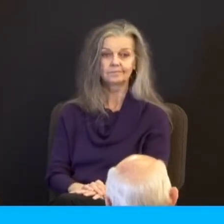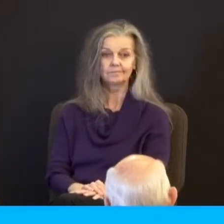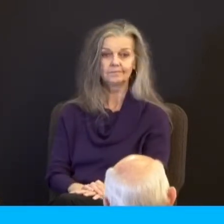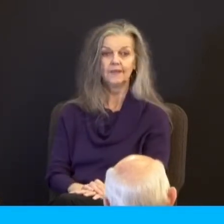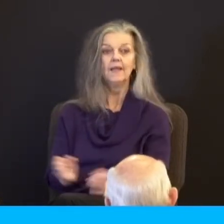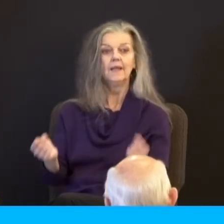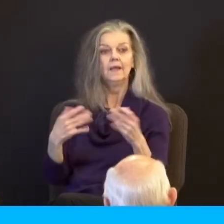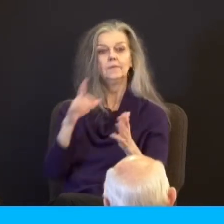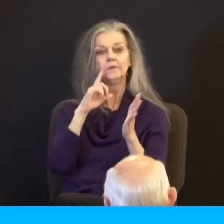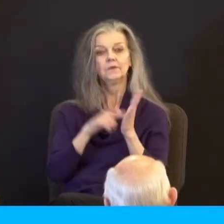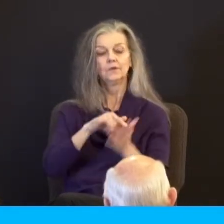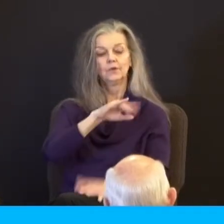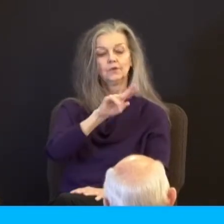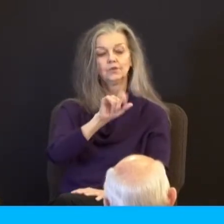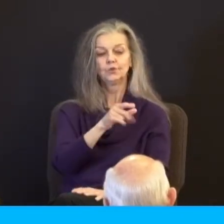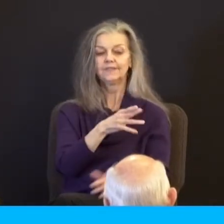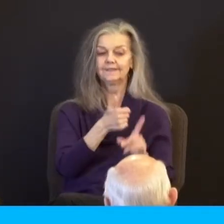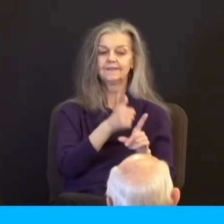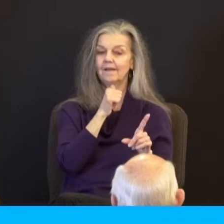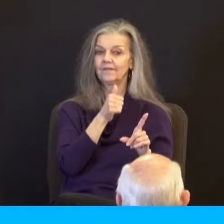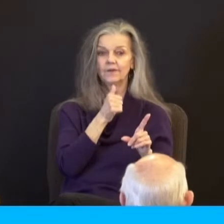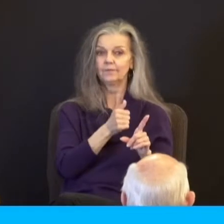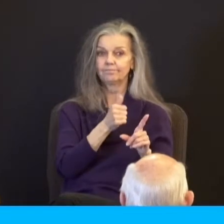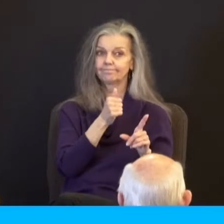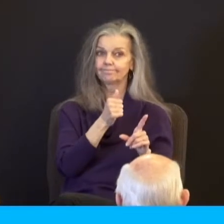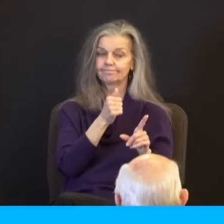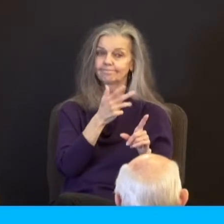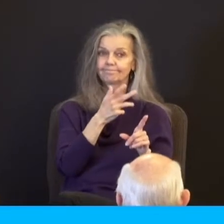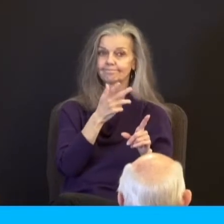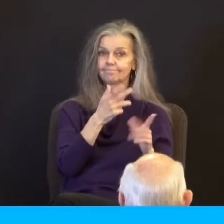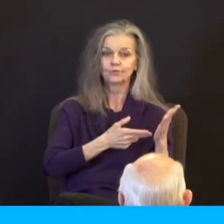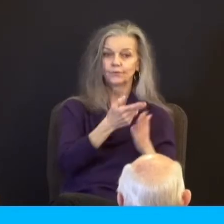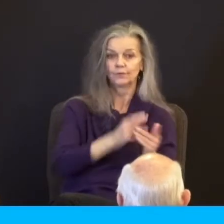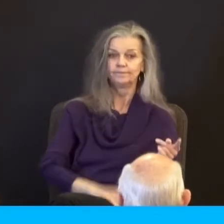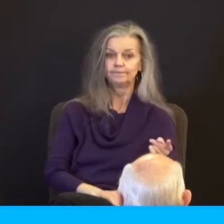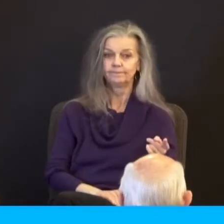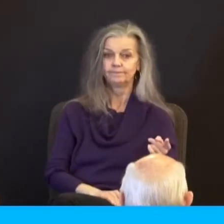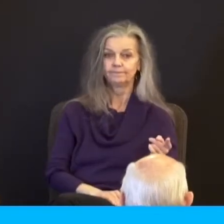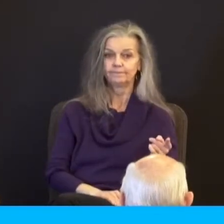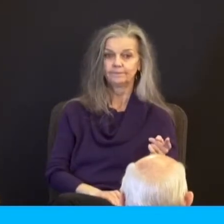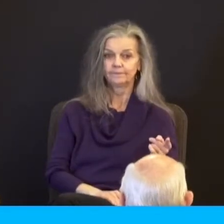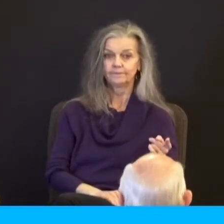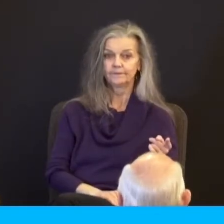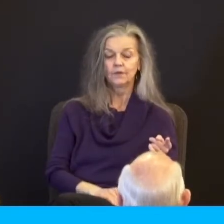How many realize Judah's not very illustrious? How many? Anybody? Wait a second. This guy, whose tribe is the Messiah